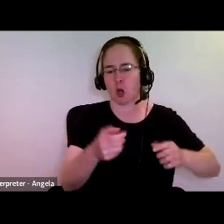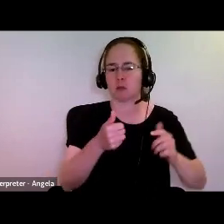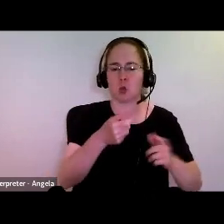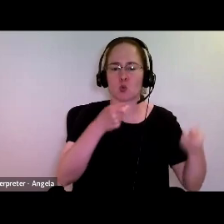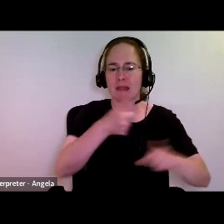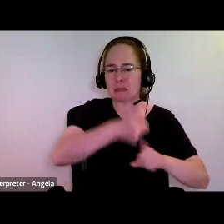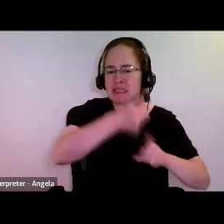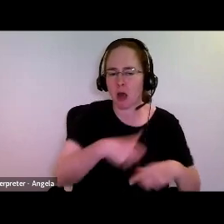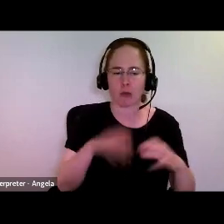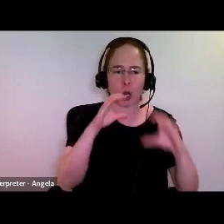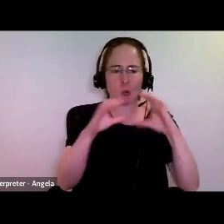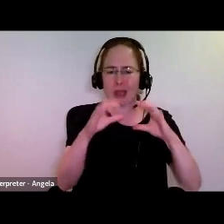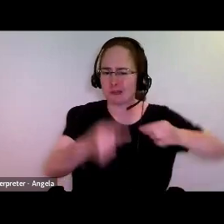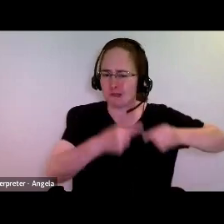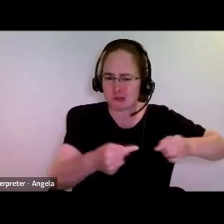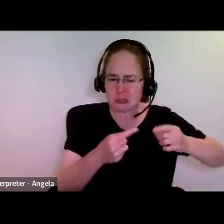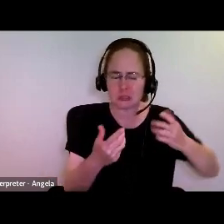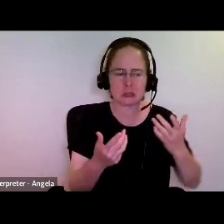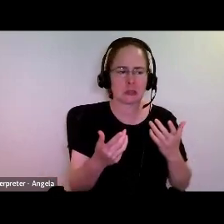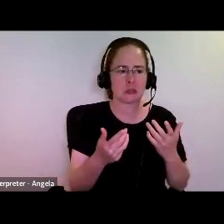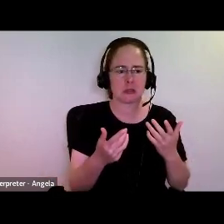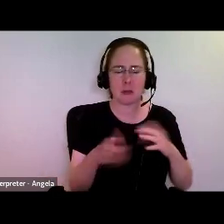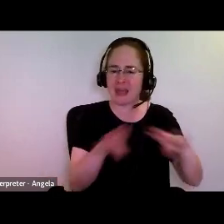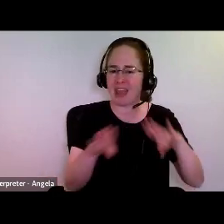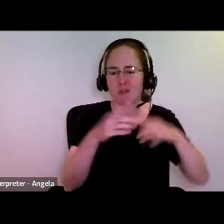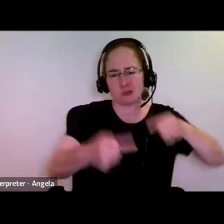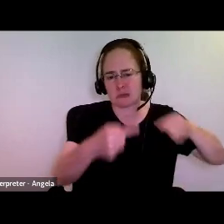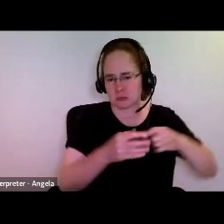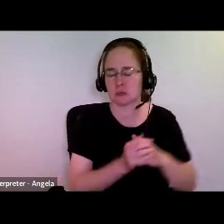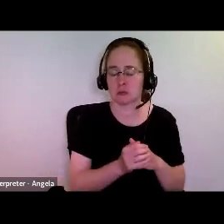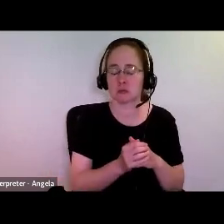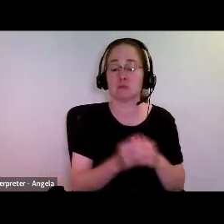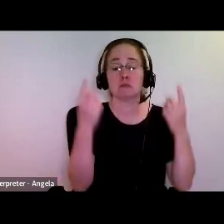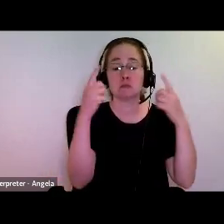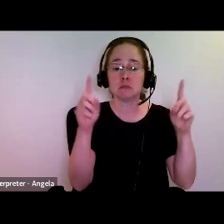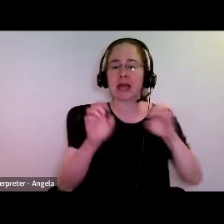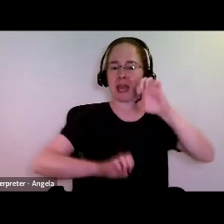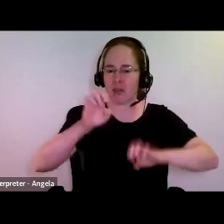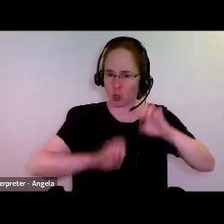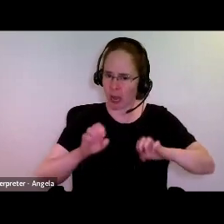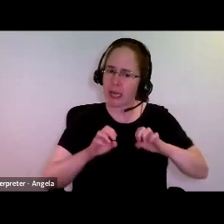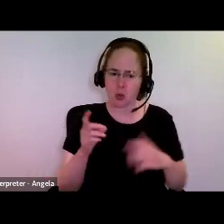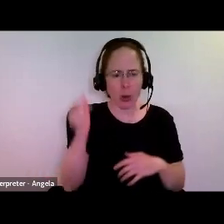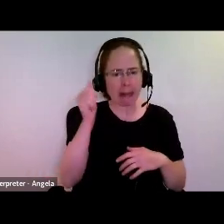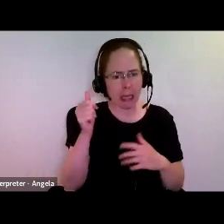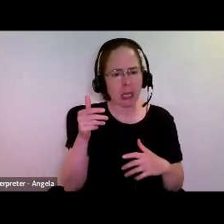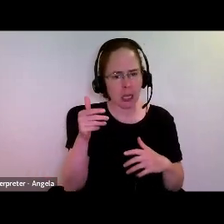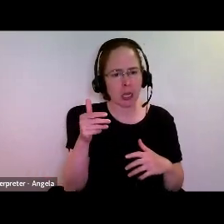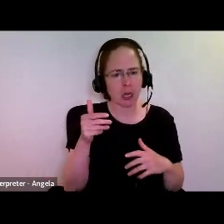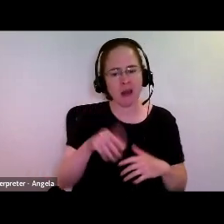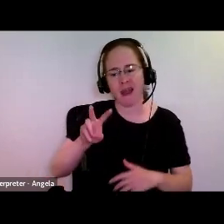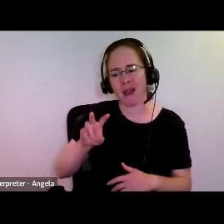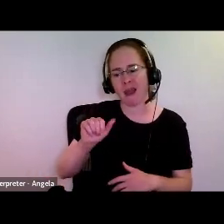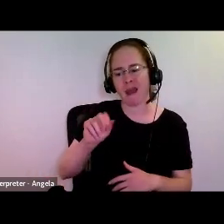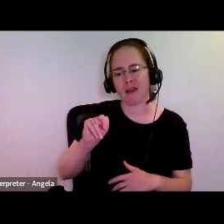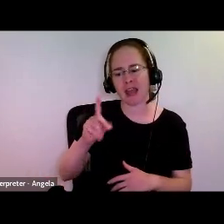self-regulation, communication, and its behavior. We were able to get Luke evaluated pretty quickly at